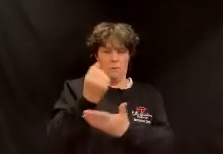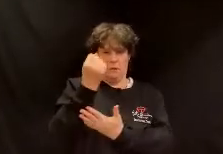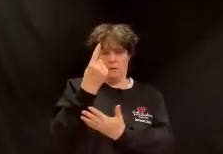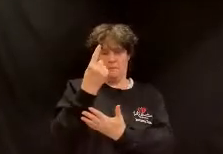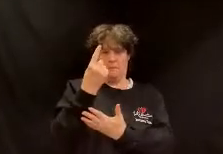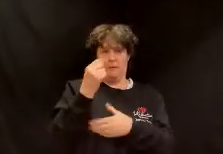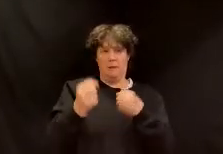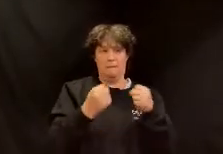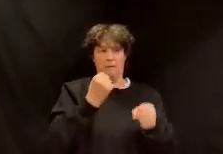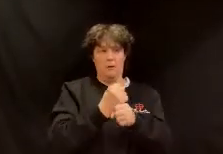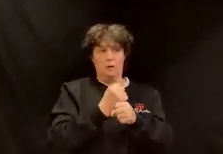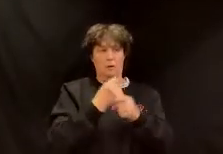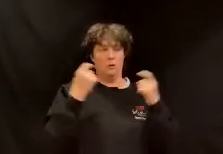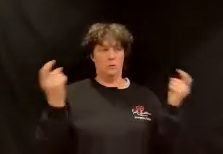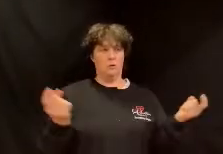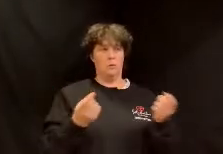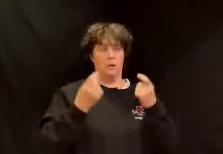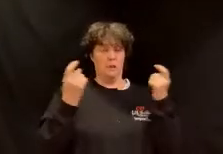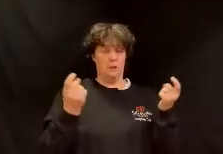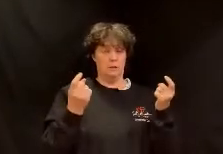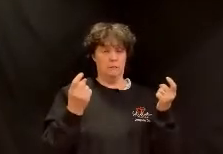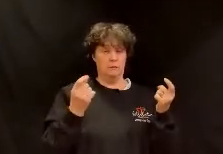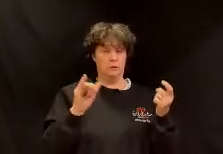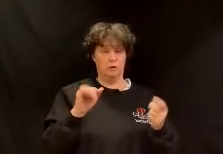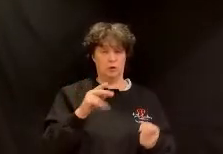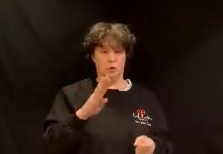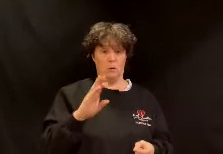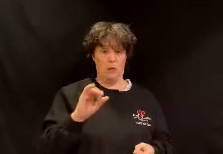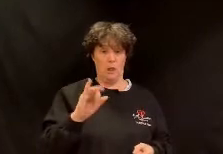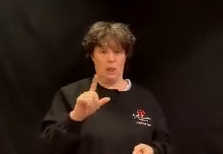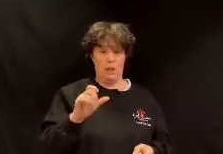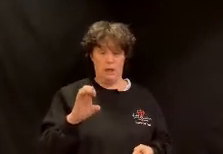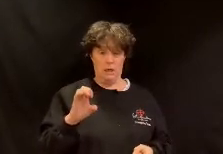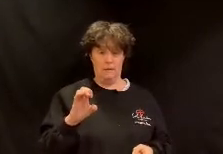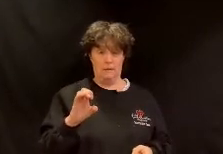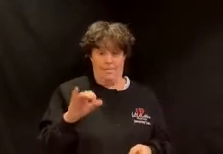year of Jubilee. And the year of Jubilee